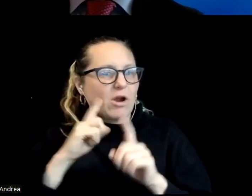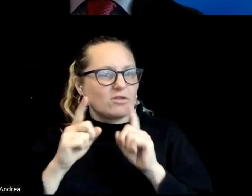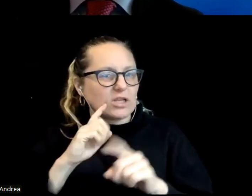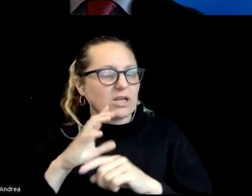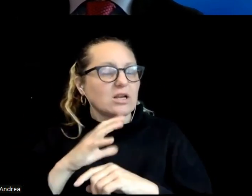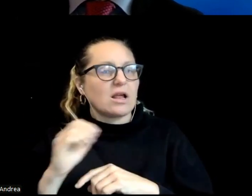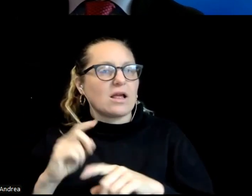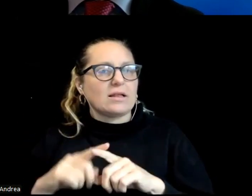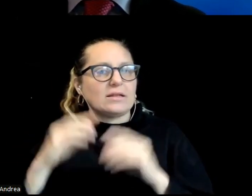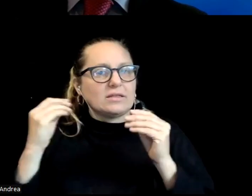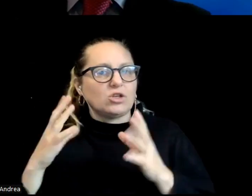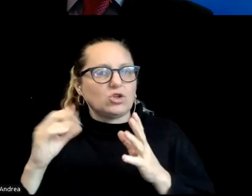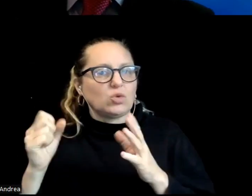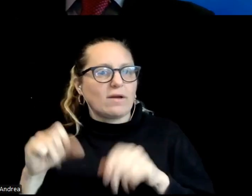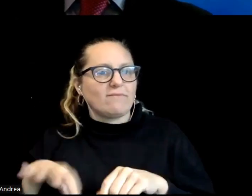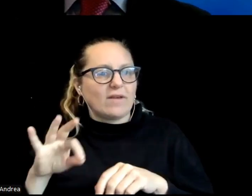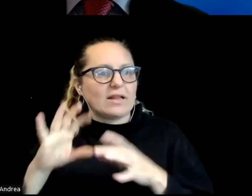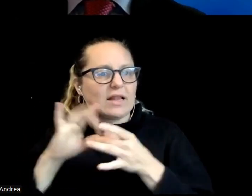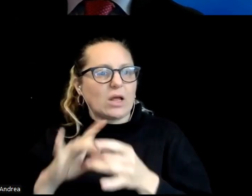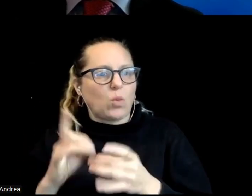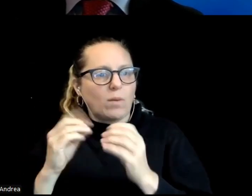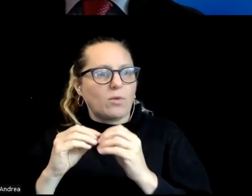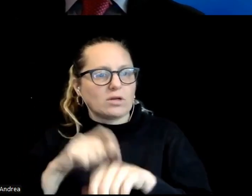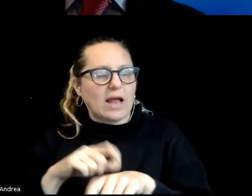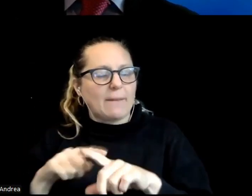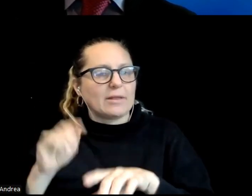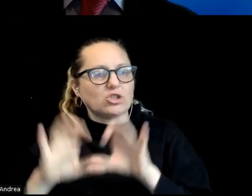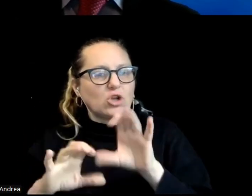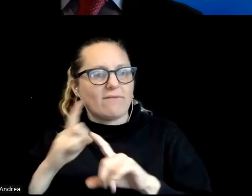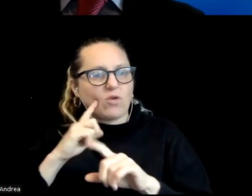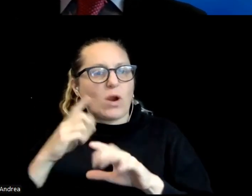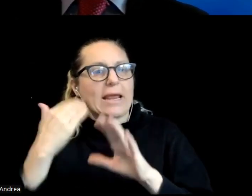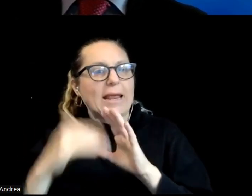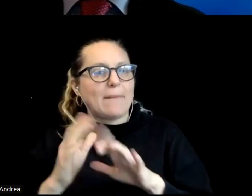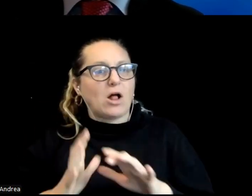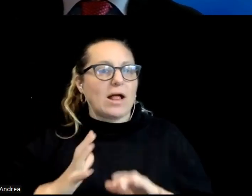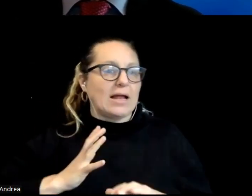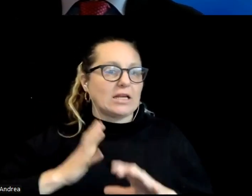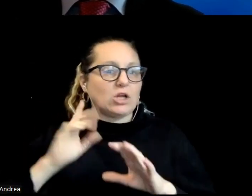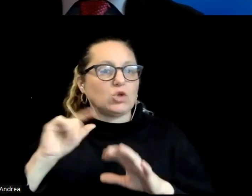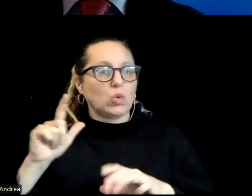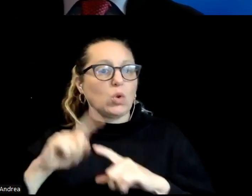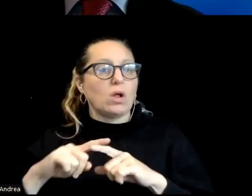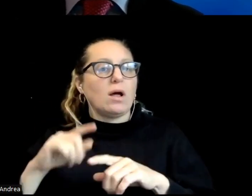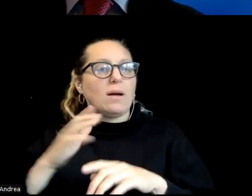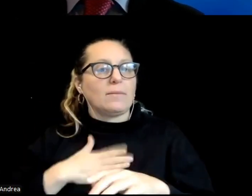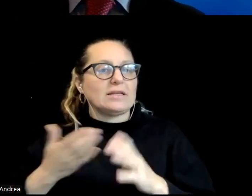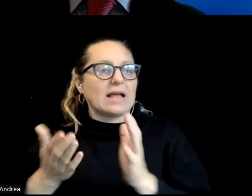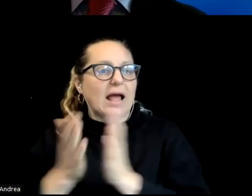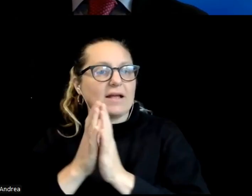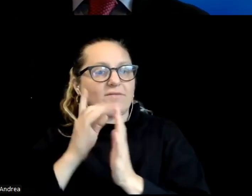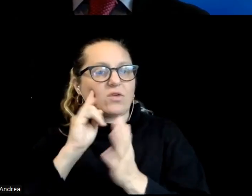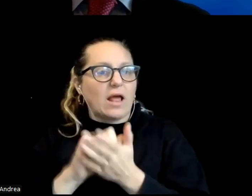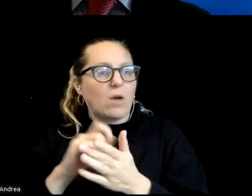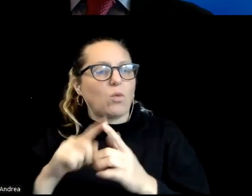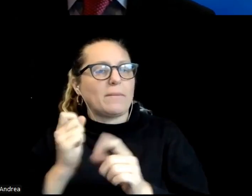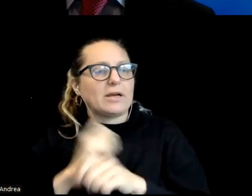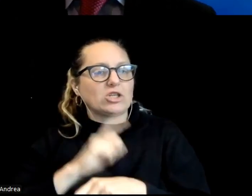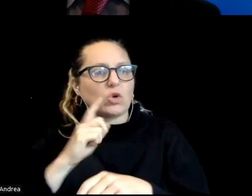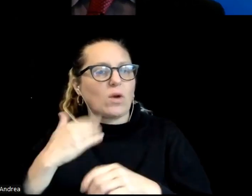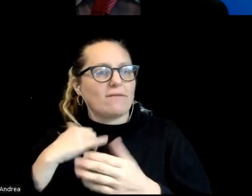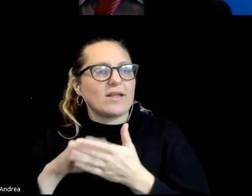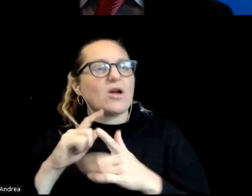again, the teachers, you can find the link one more time in the chat for our email etiquette tool. Please request it, and we will make sure you have it.